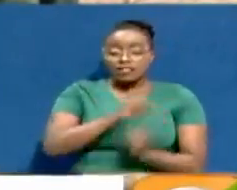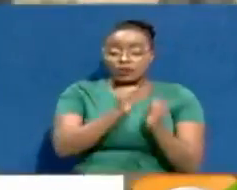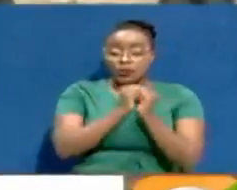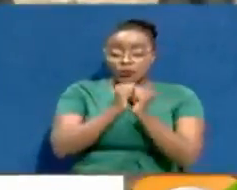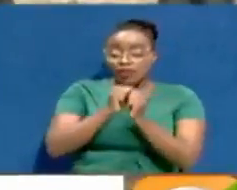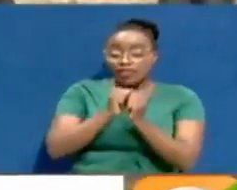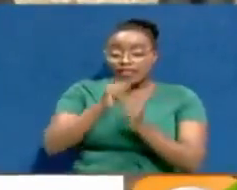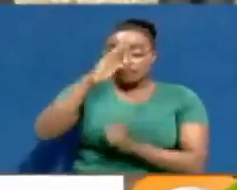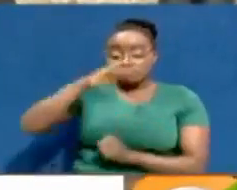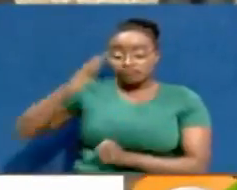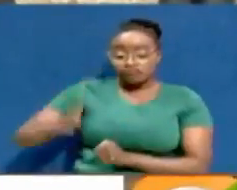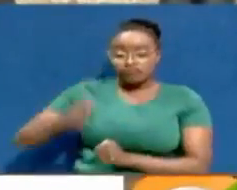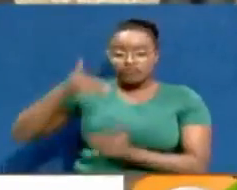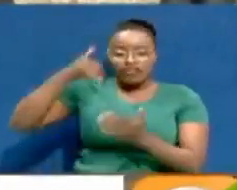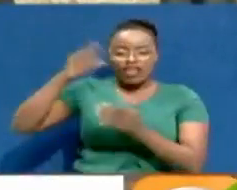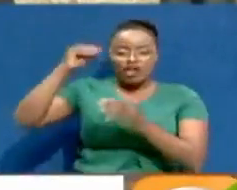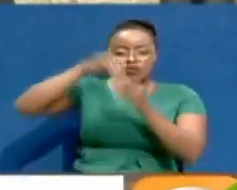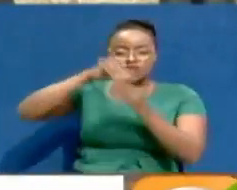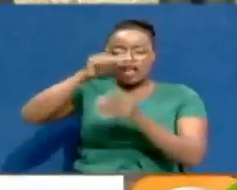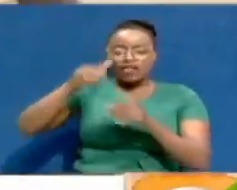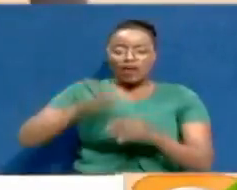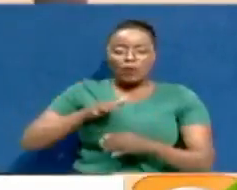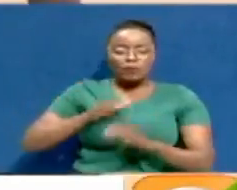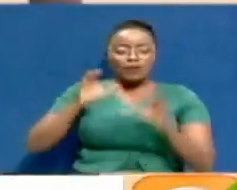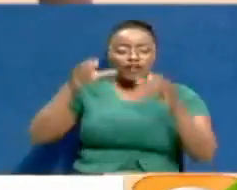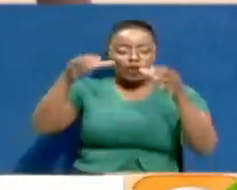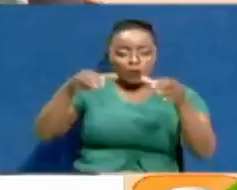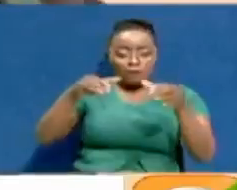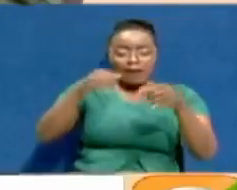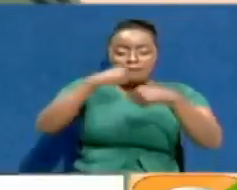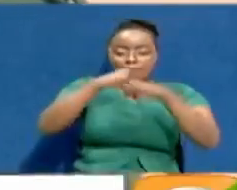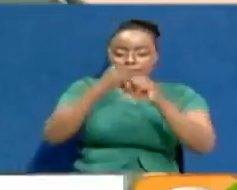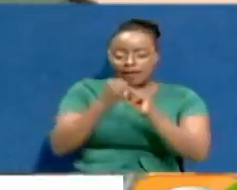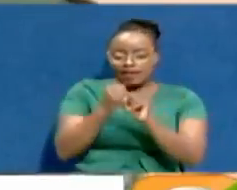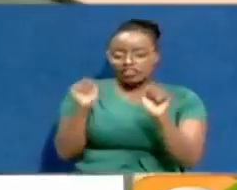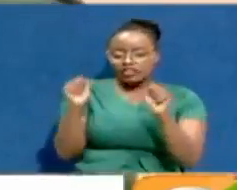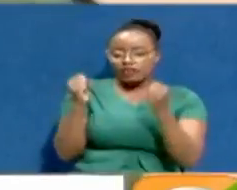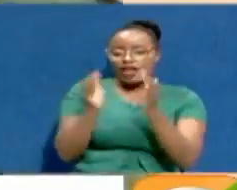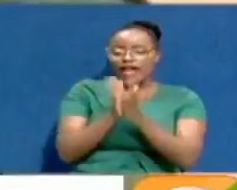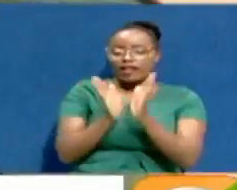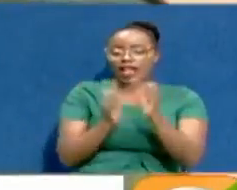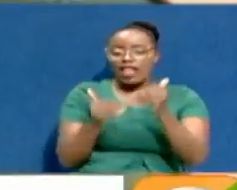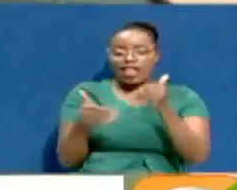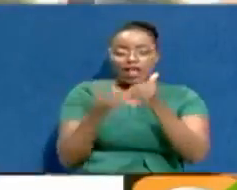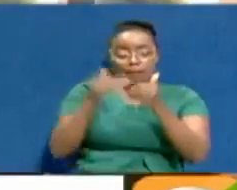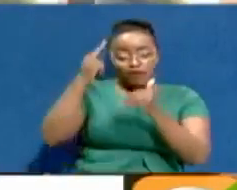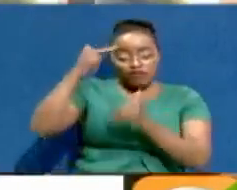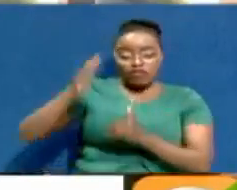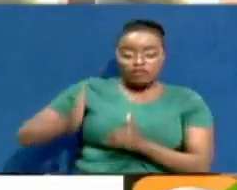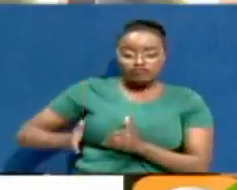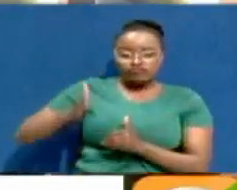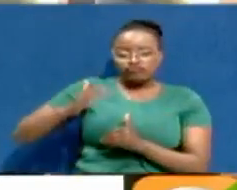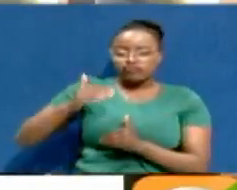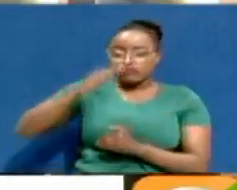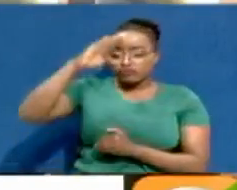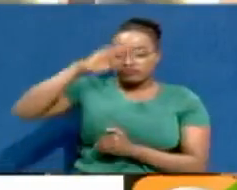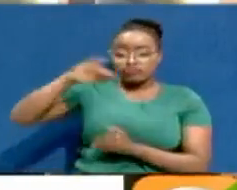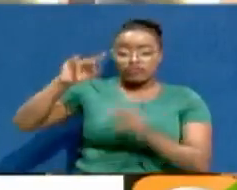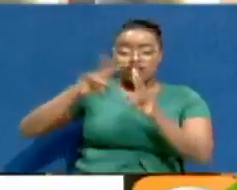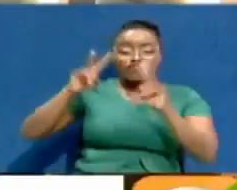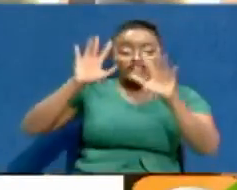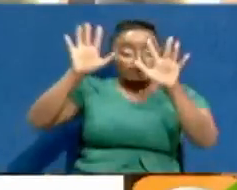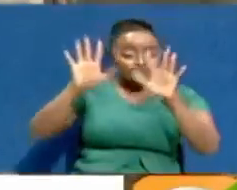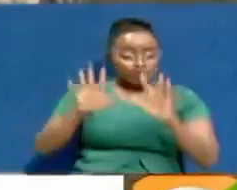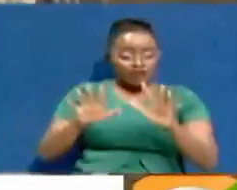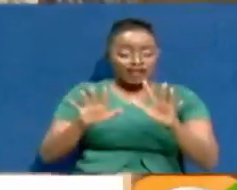calves. But it is the inclusion of other women in the community that makes rescue and rehabilitation of the calves an important aspect